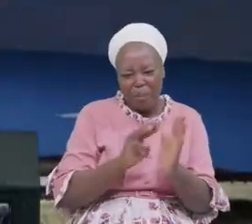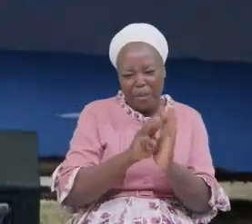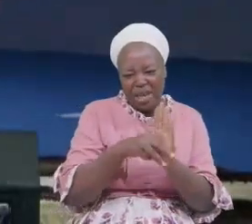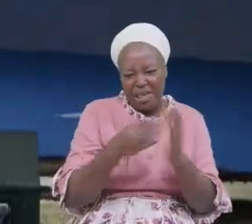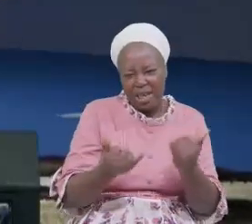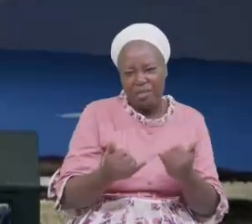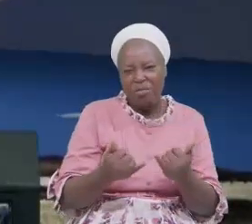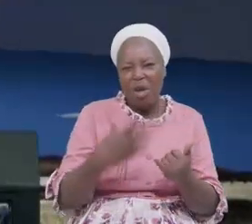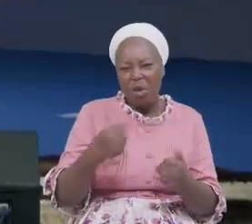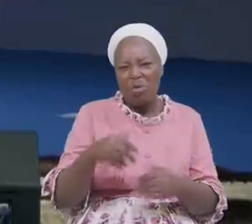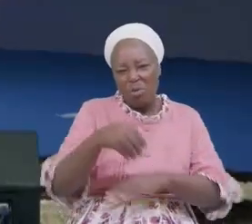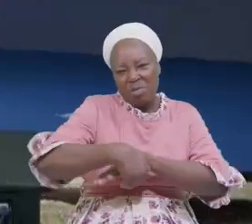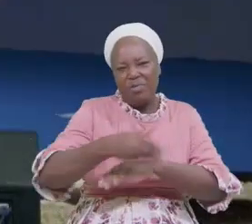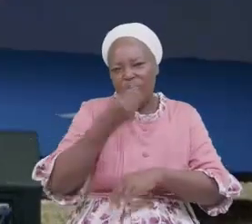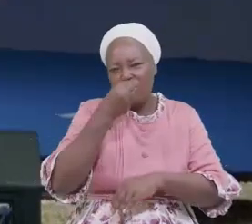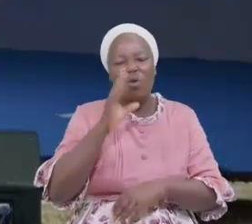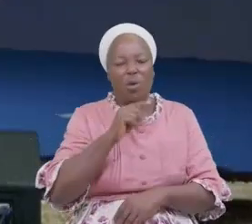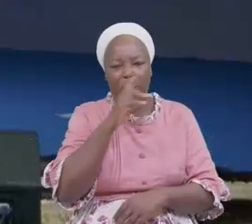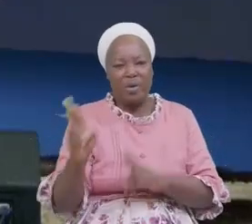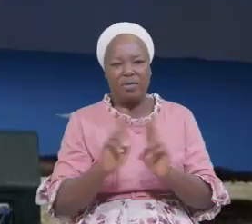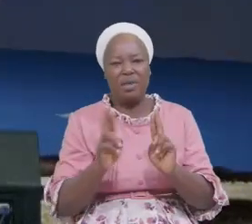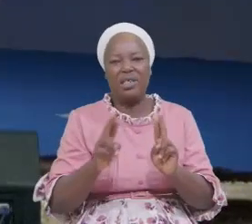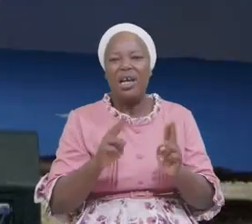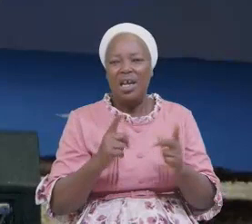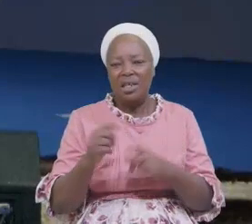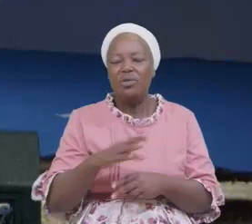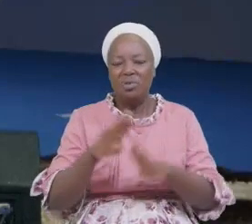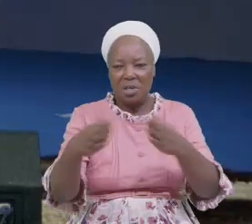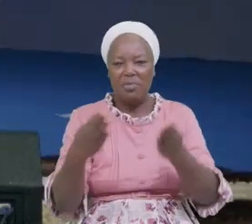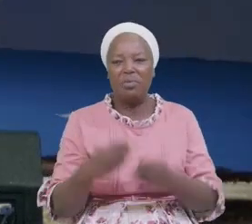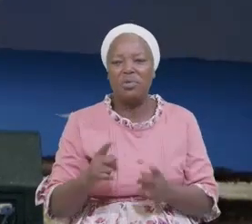call you and then dinner will be served.